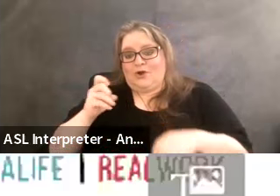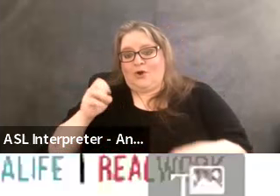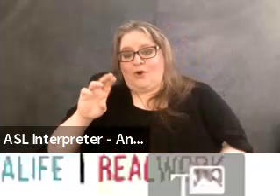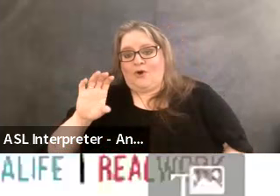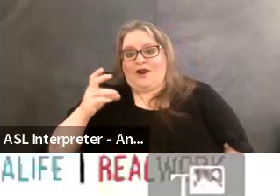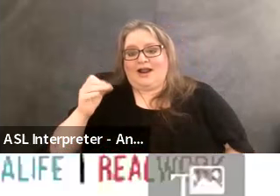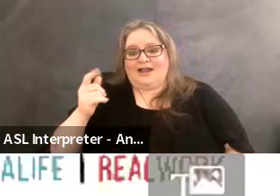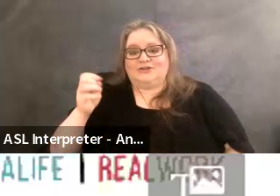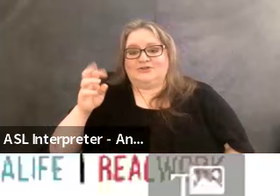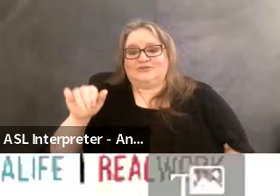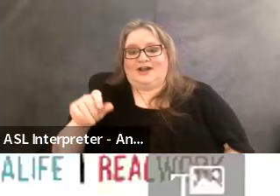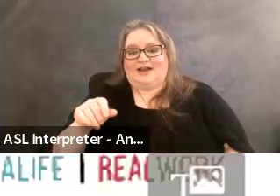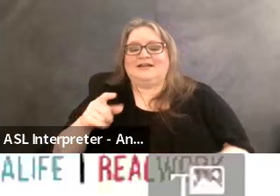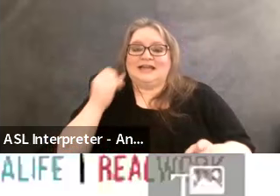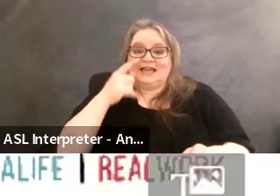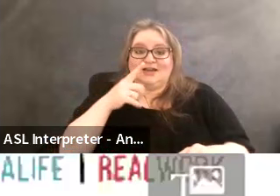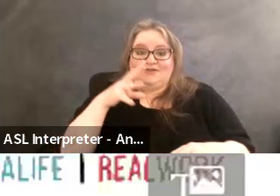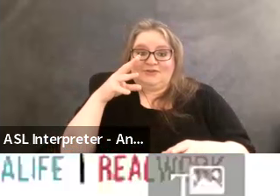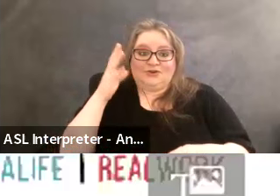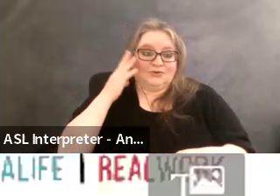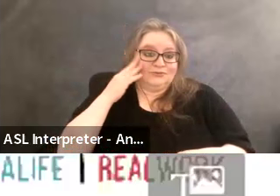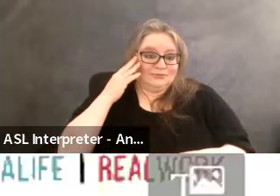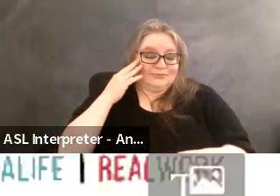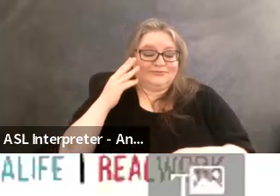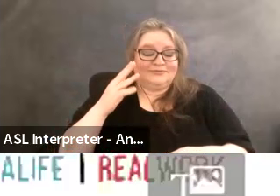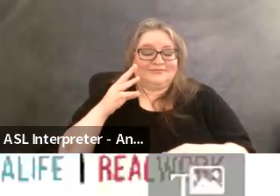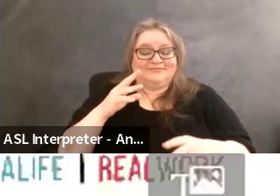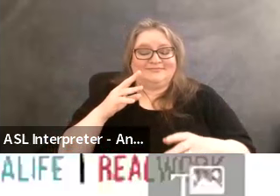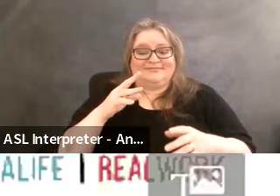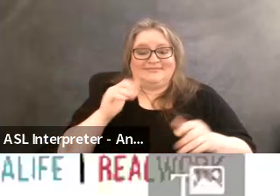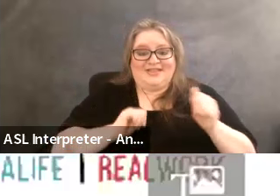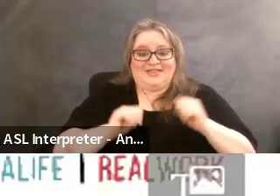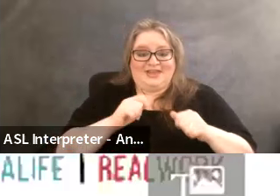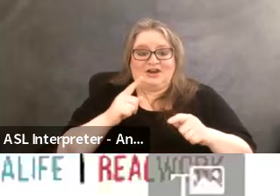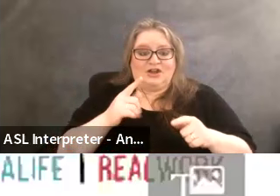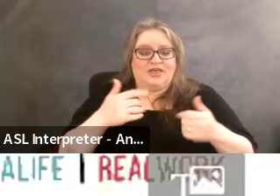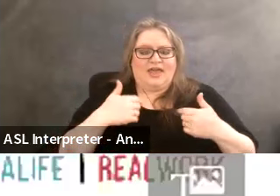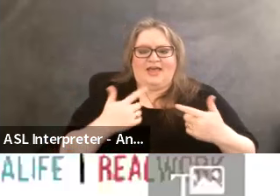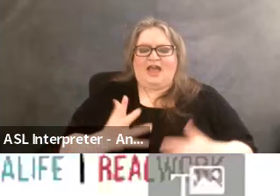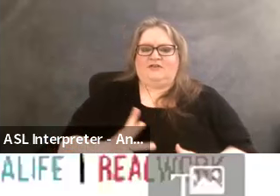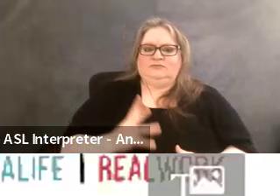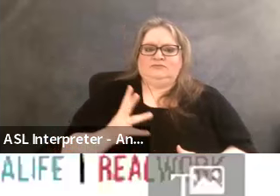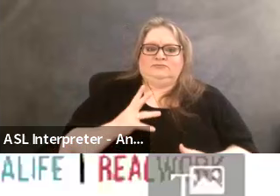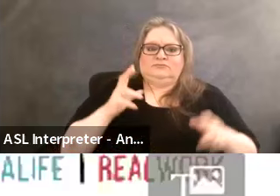these beautiful theaters that have these grand balconies. And then